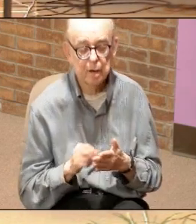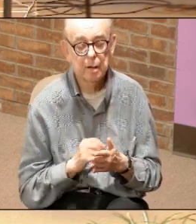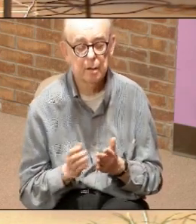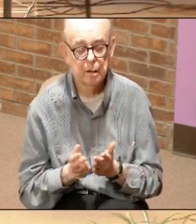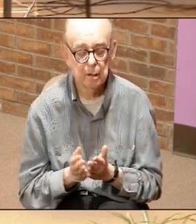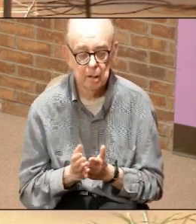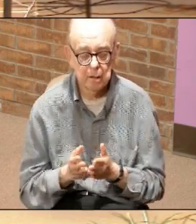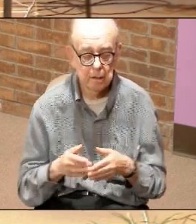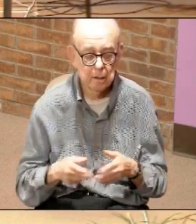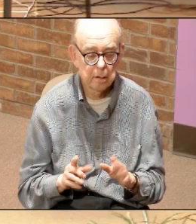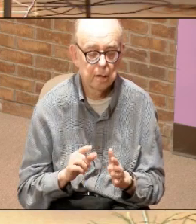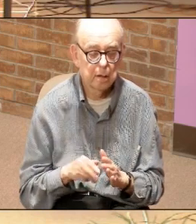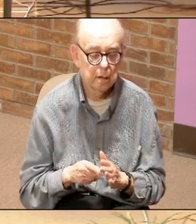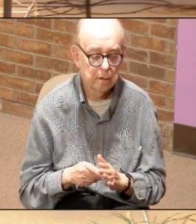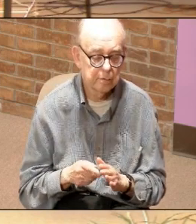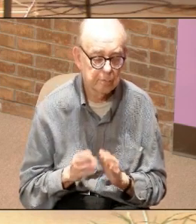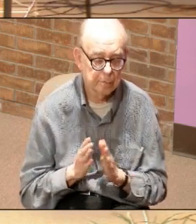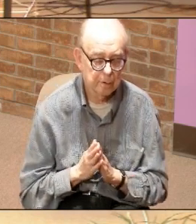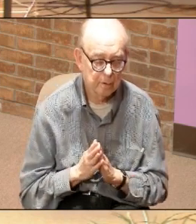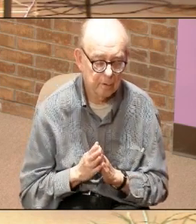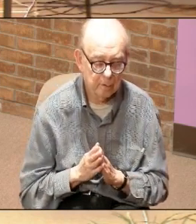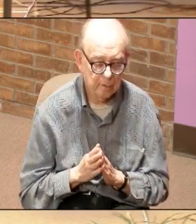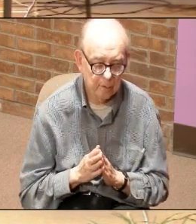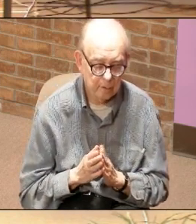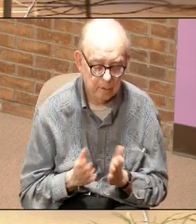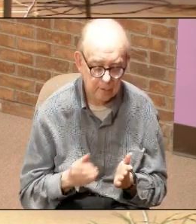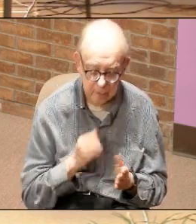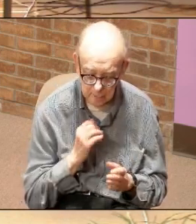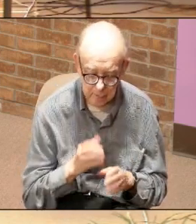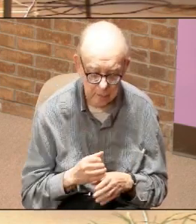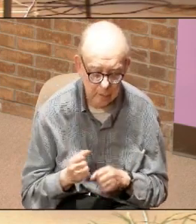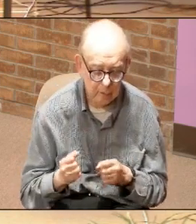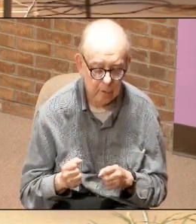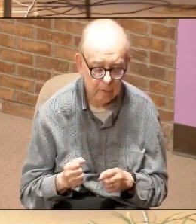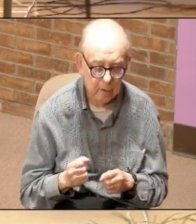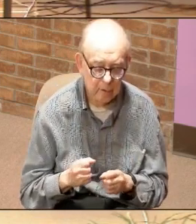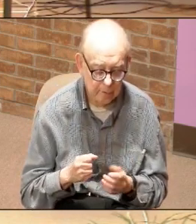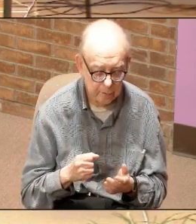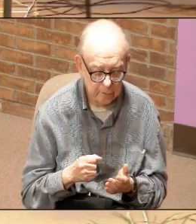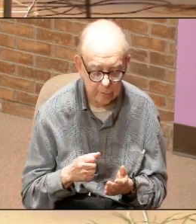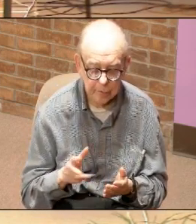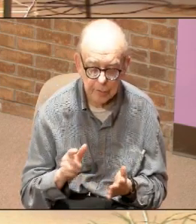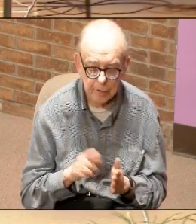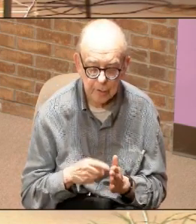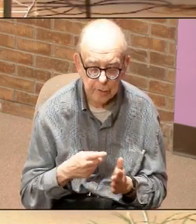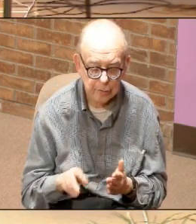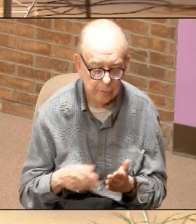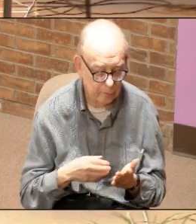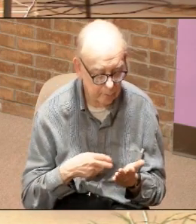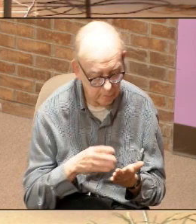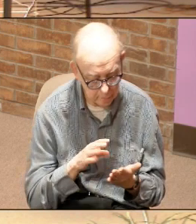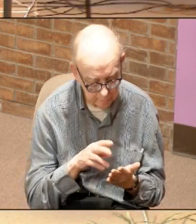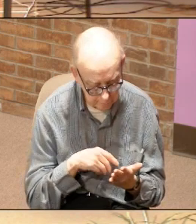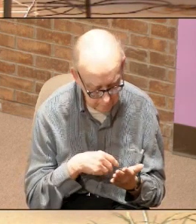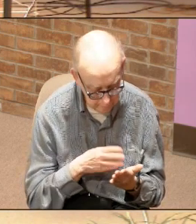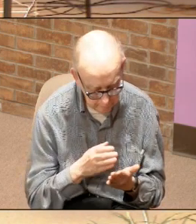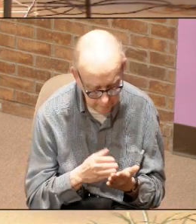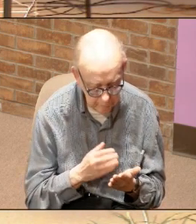I allocated 30 minutes to praying, and it took me 30 minutes to go down my list.